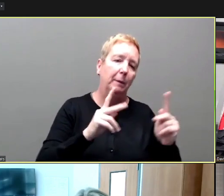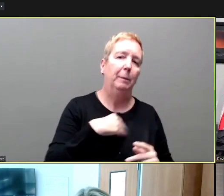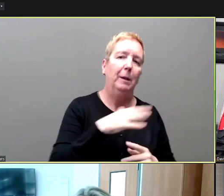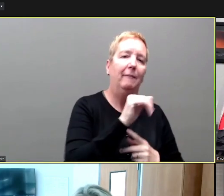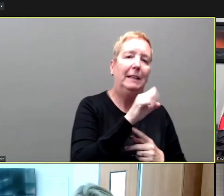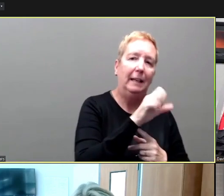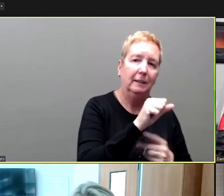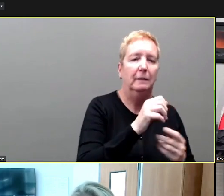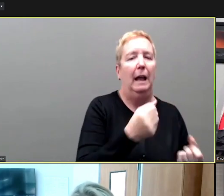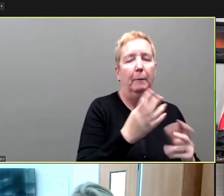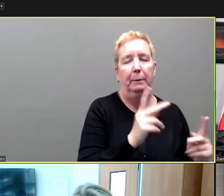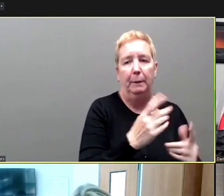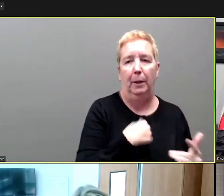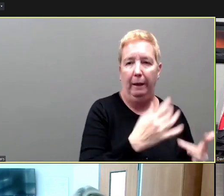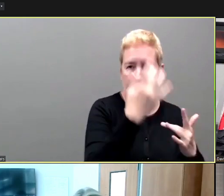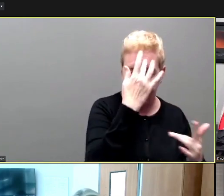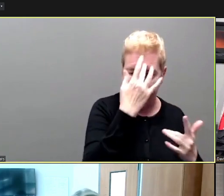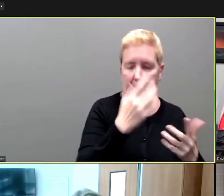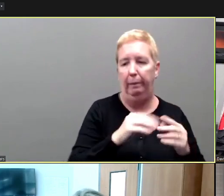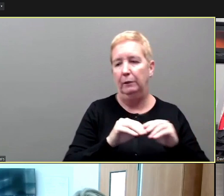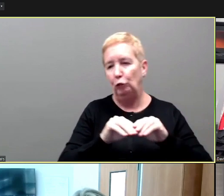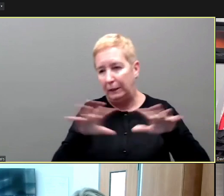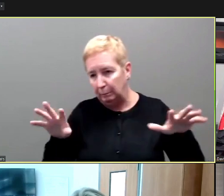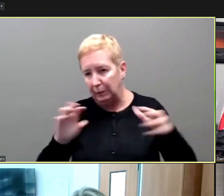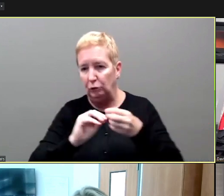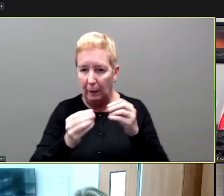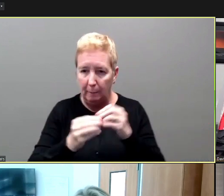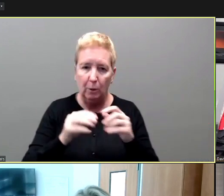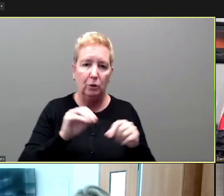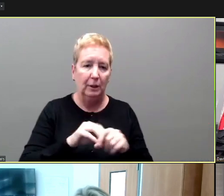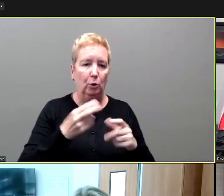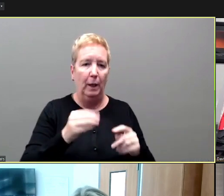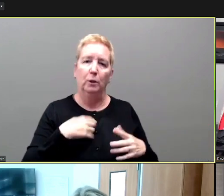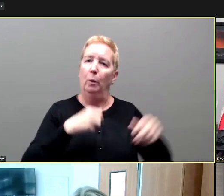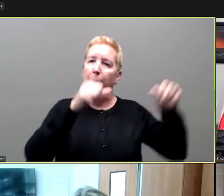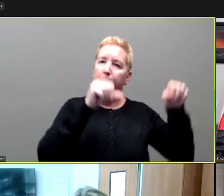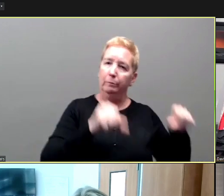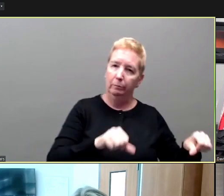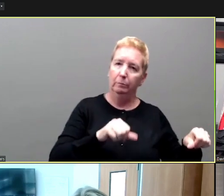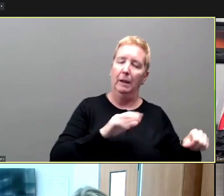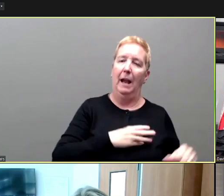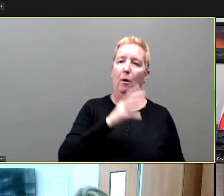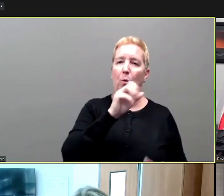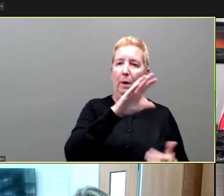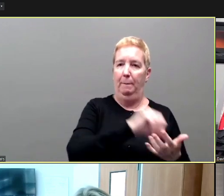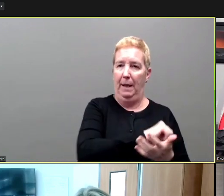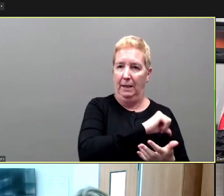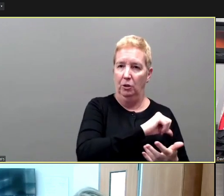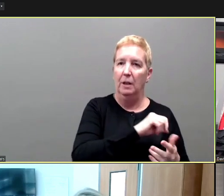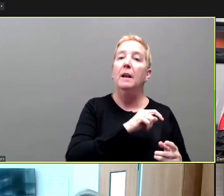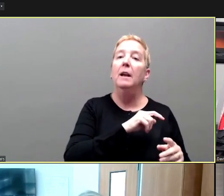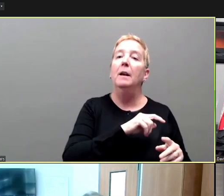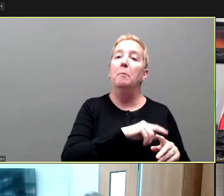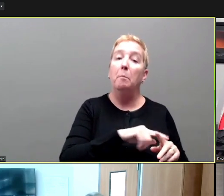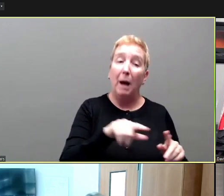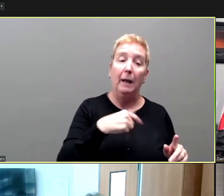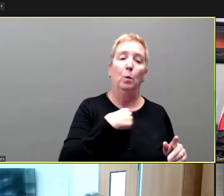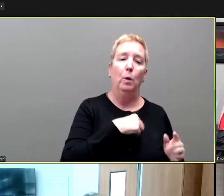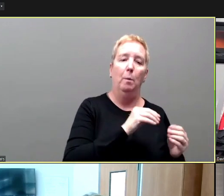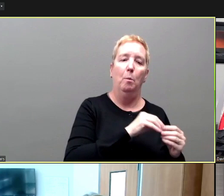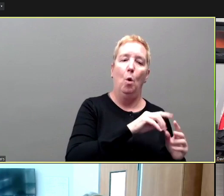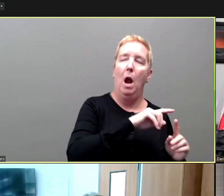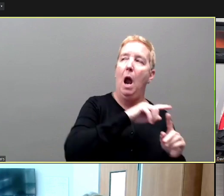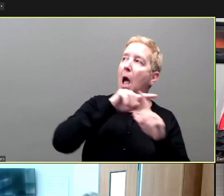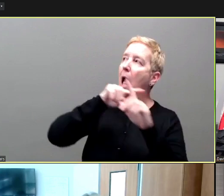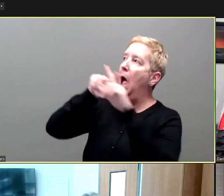community transmission, both on the same page, and put that up on our walls. And so I think we're relying increasingly more and more on what they are